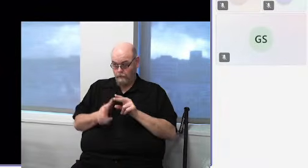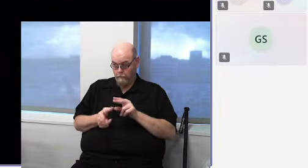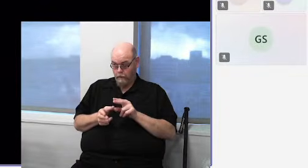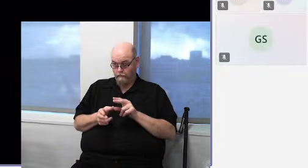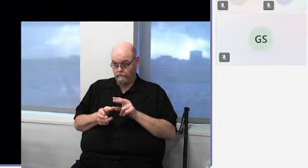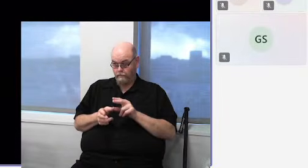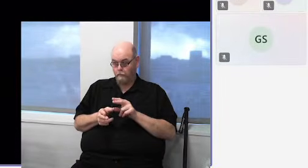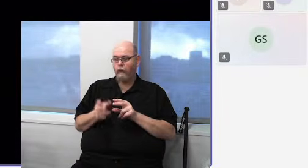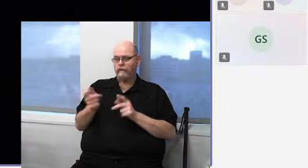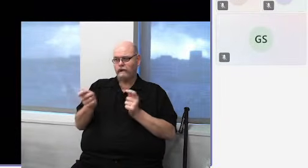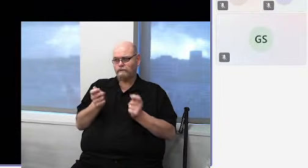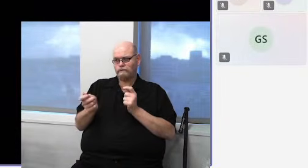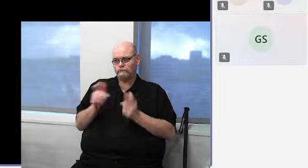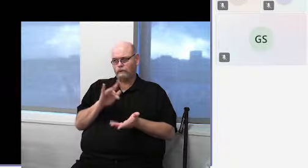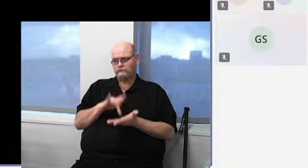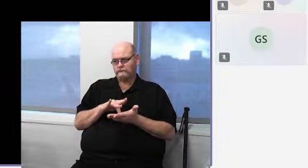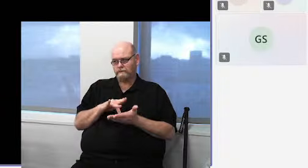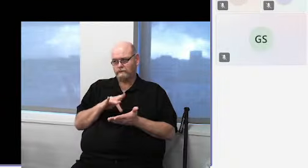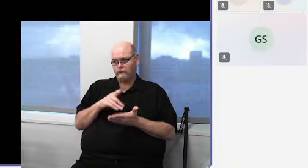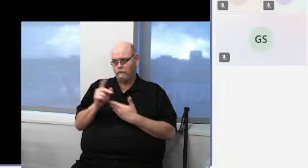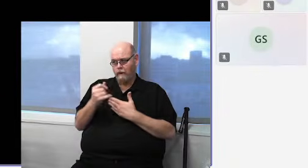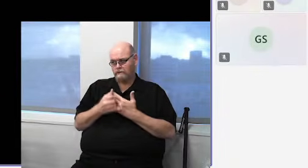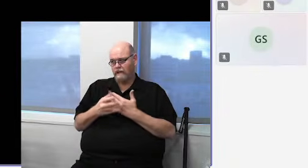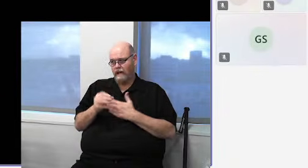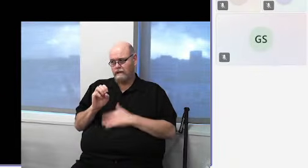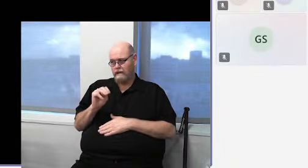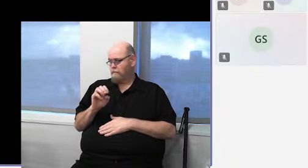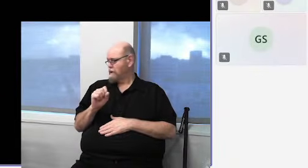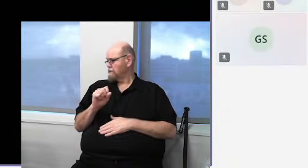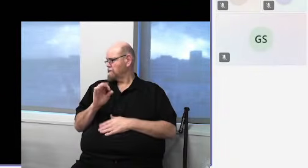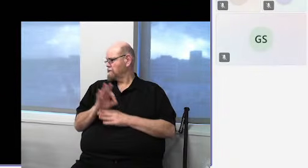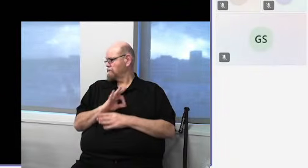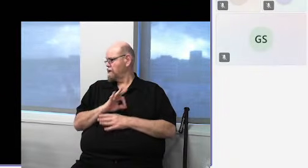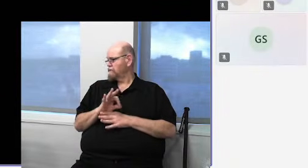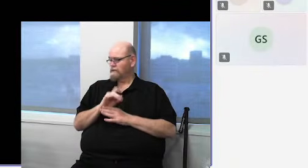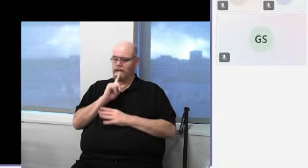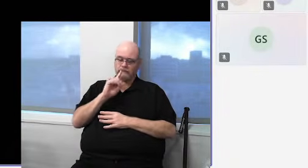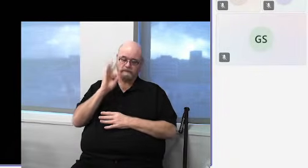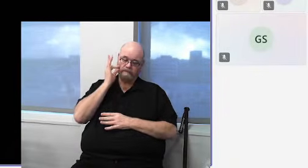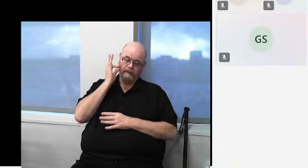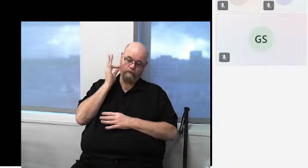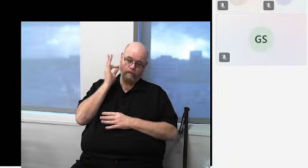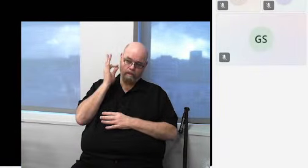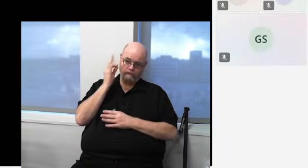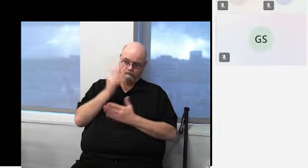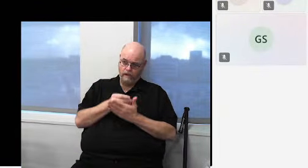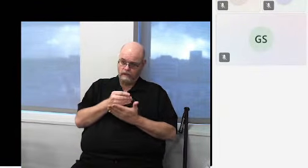Yeah, well, again, Drop off. Sure. the control center project and the EMS